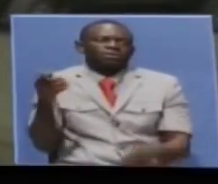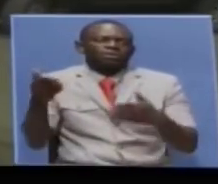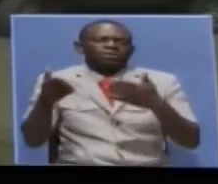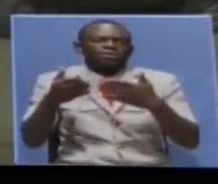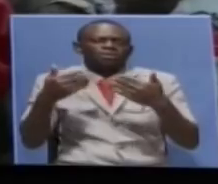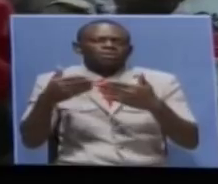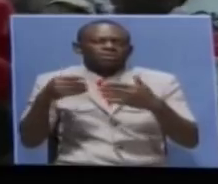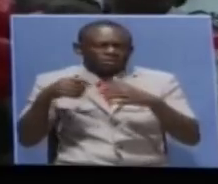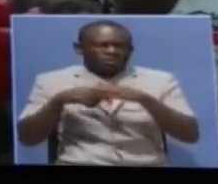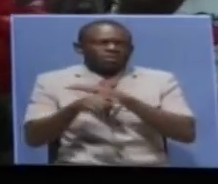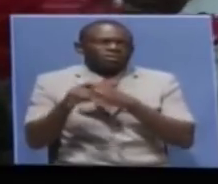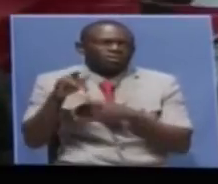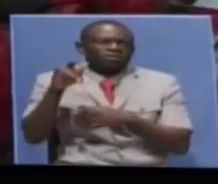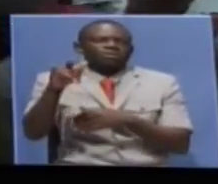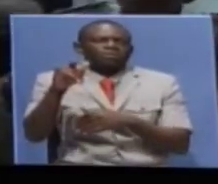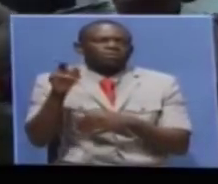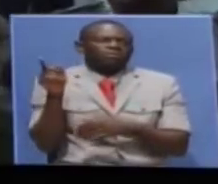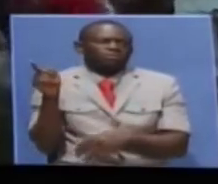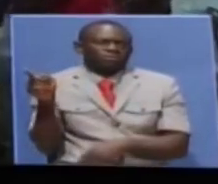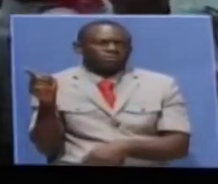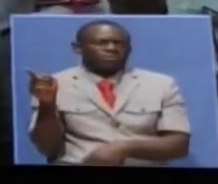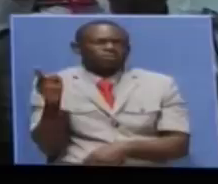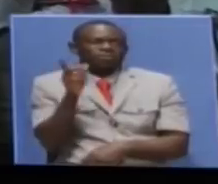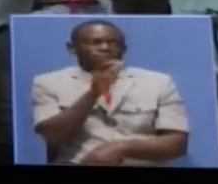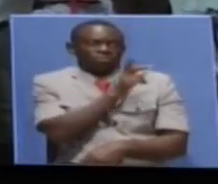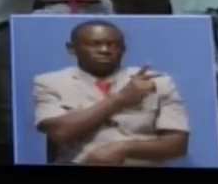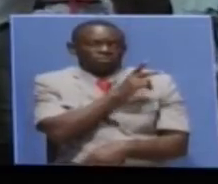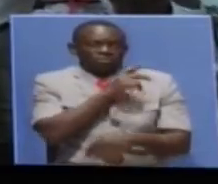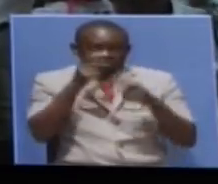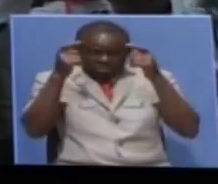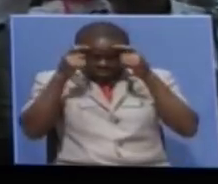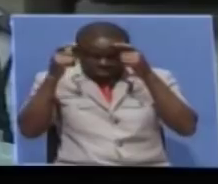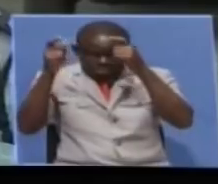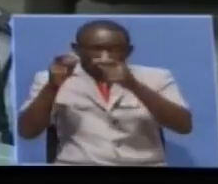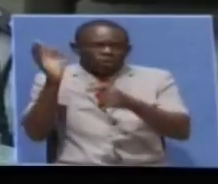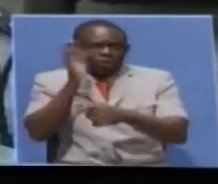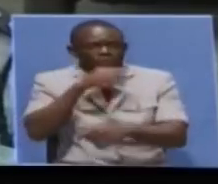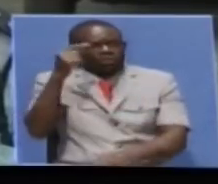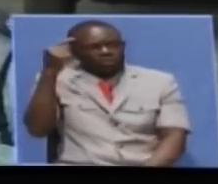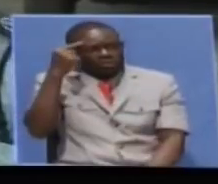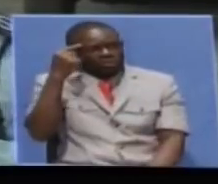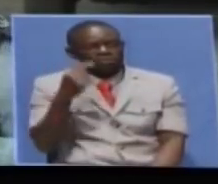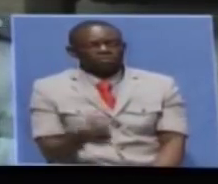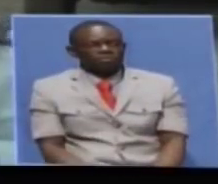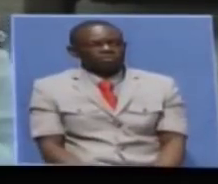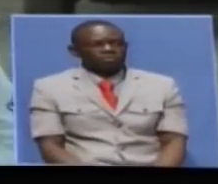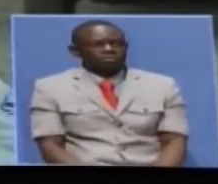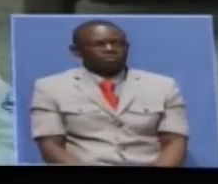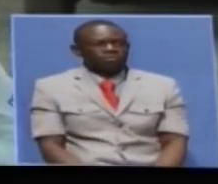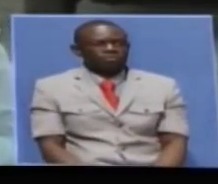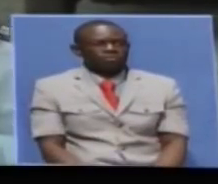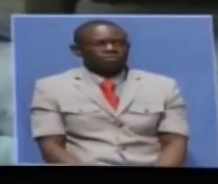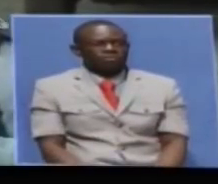enhance security in the area. The police station has been handed over to government. So this police post will